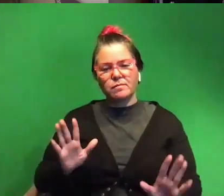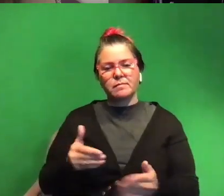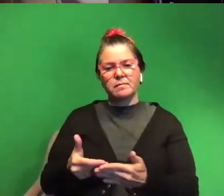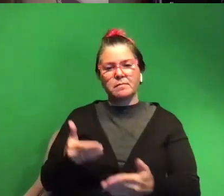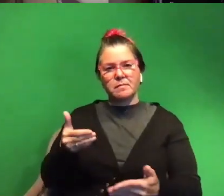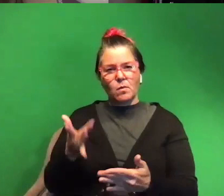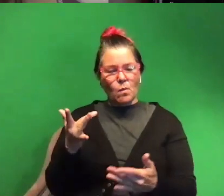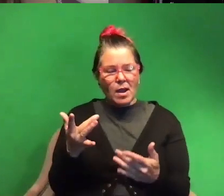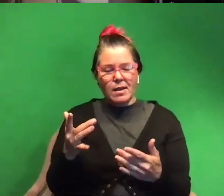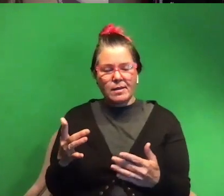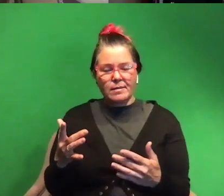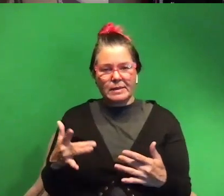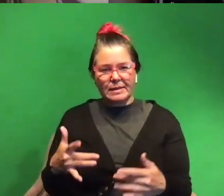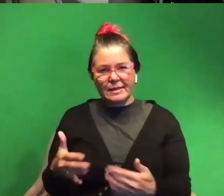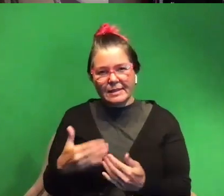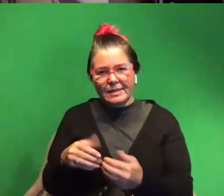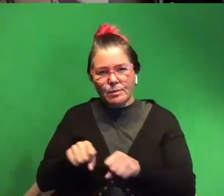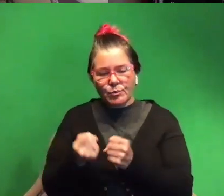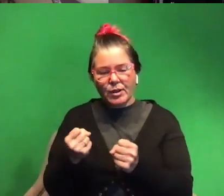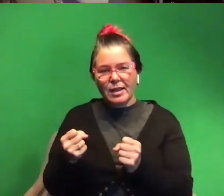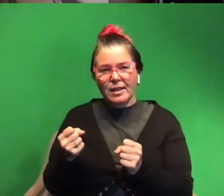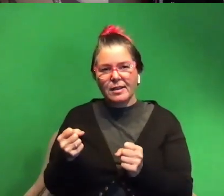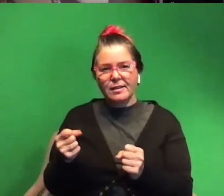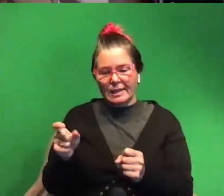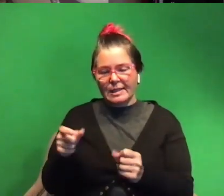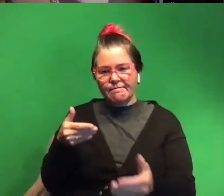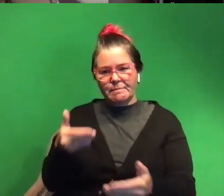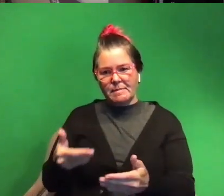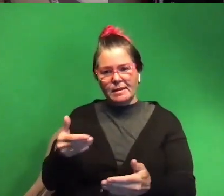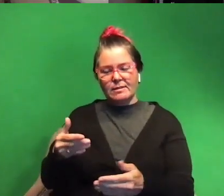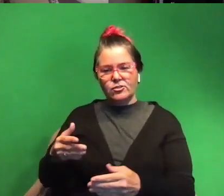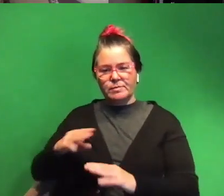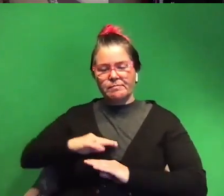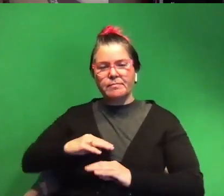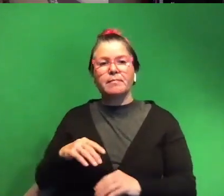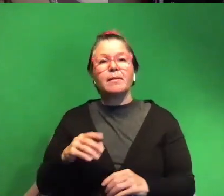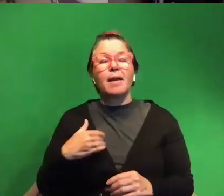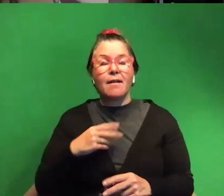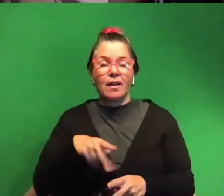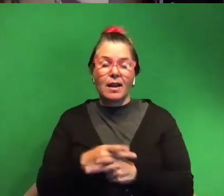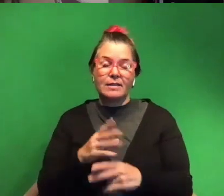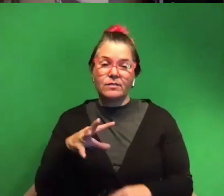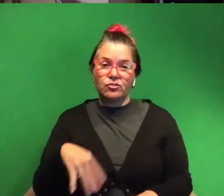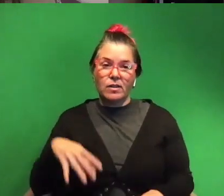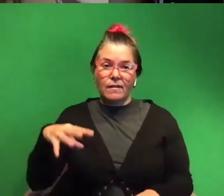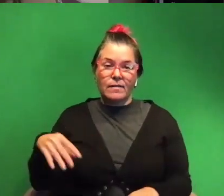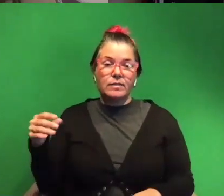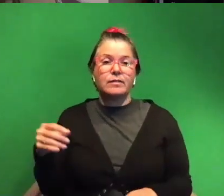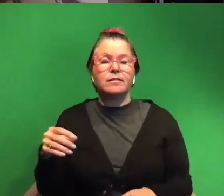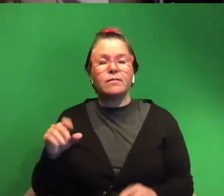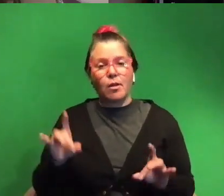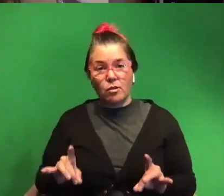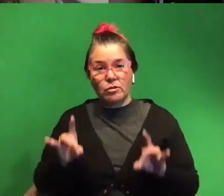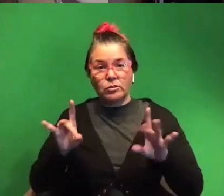delicate creatures and they need a little space to be happy. But there are types of jellyfish, particularly in places like